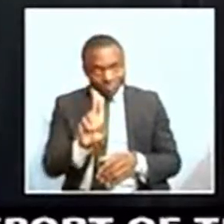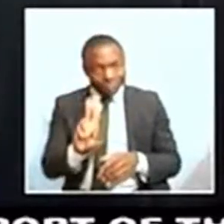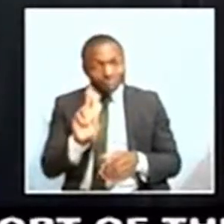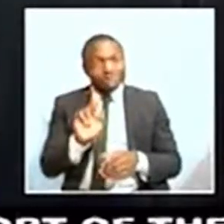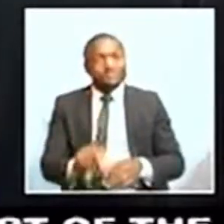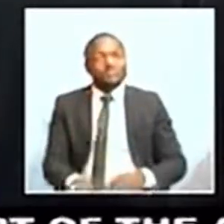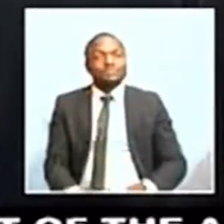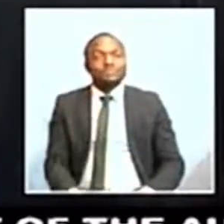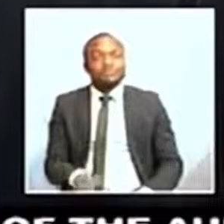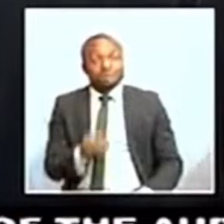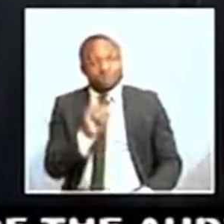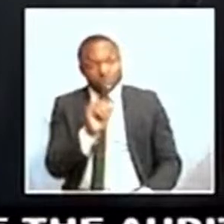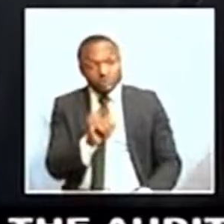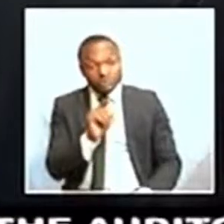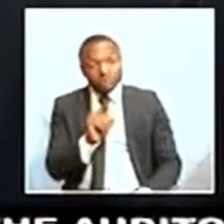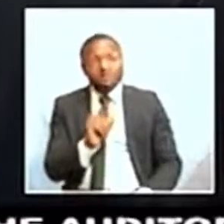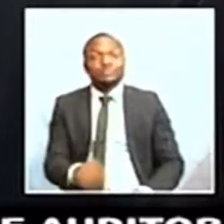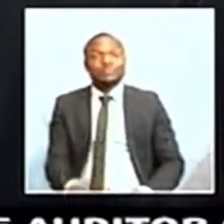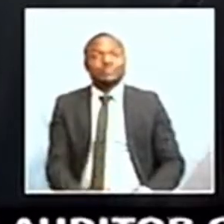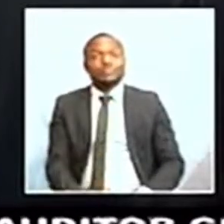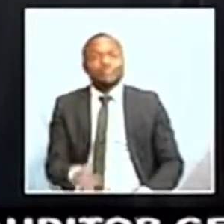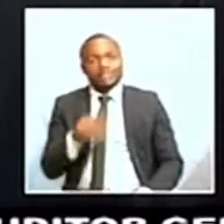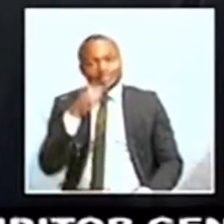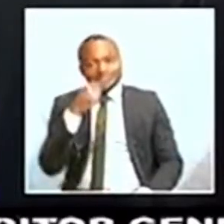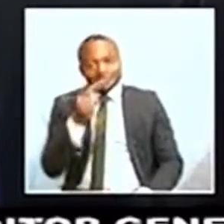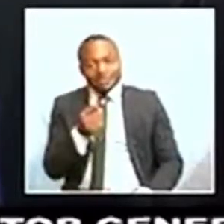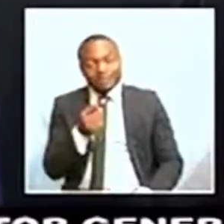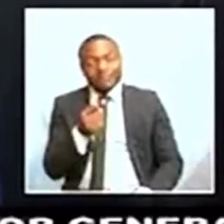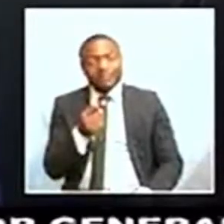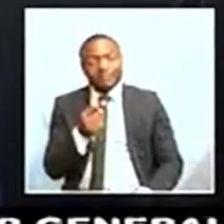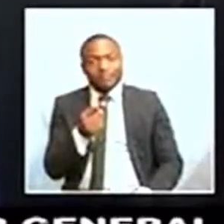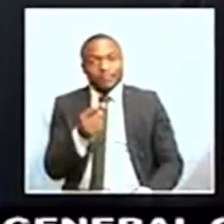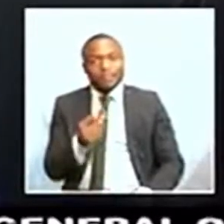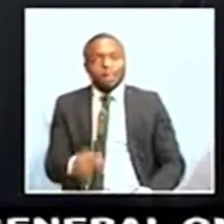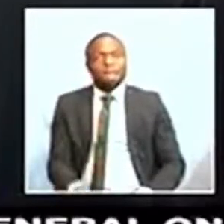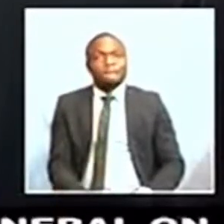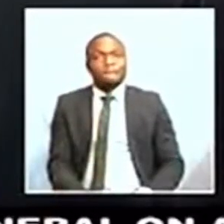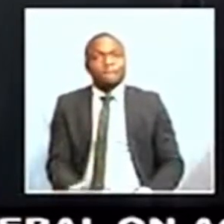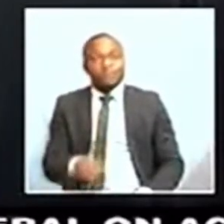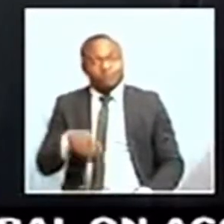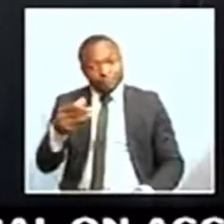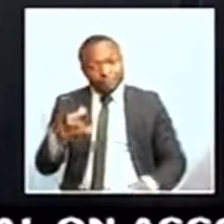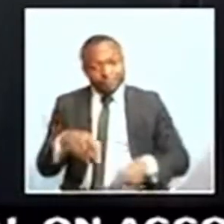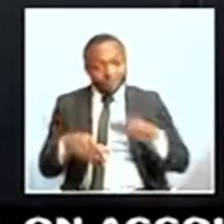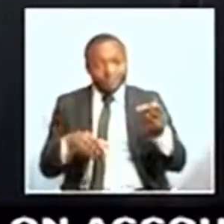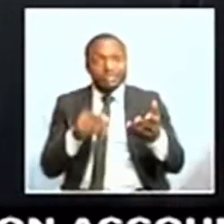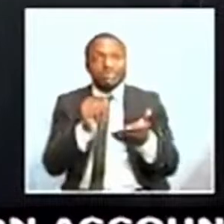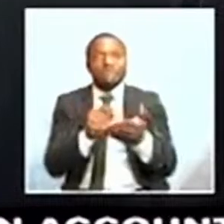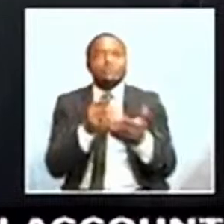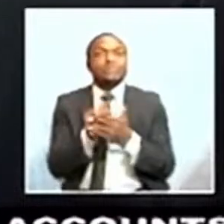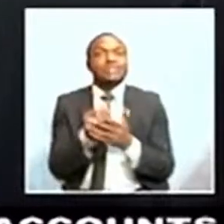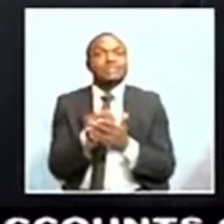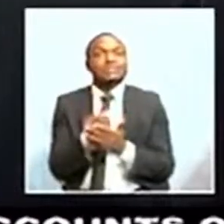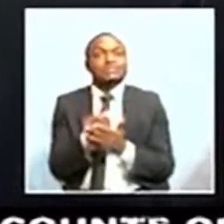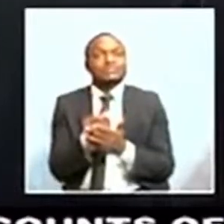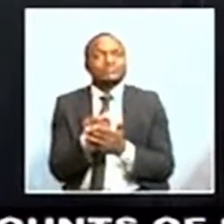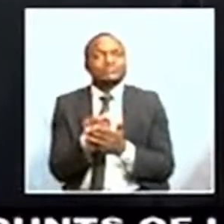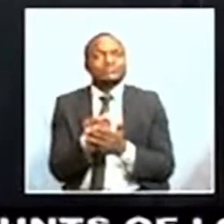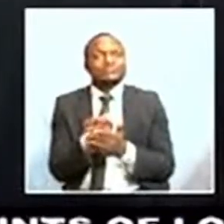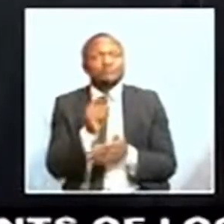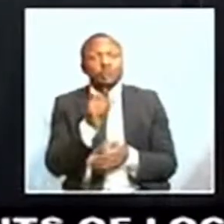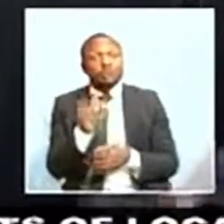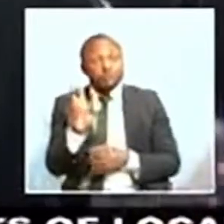Then you've gone further to say you have since then spent this money. And